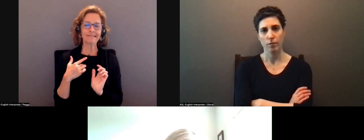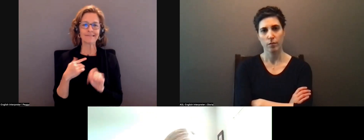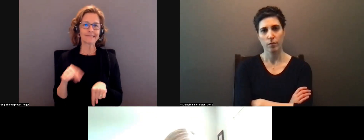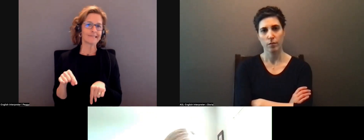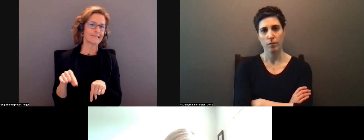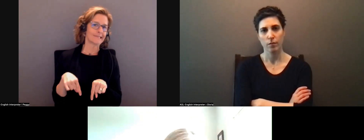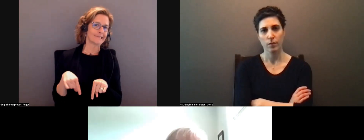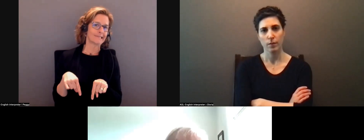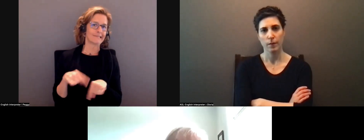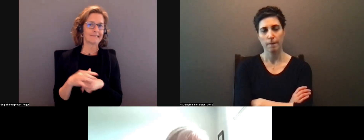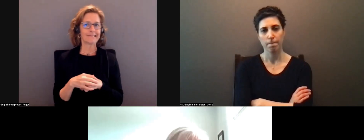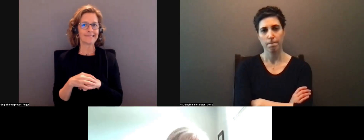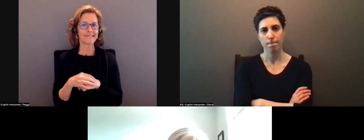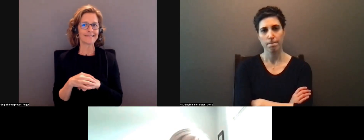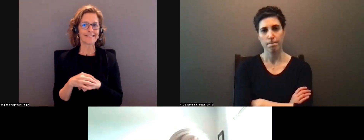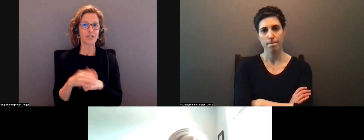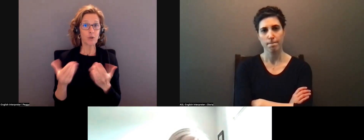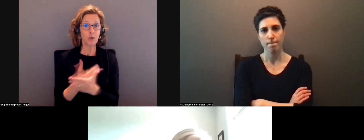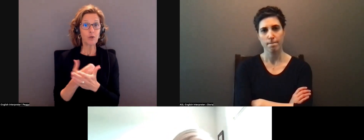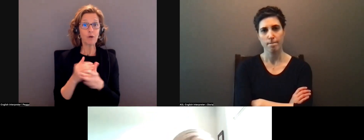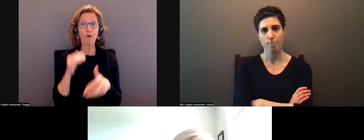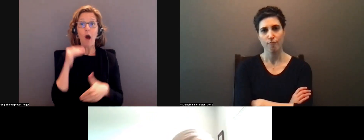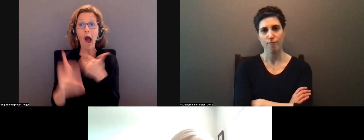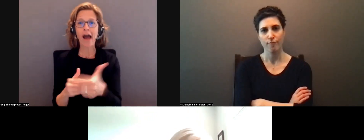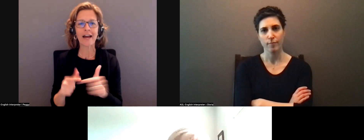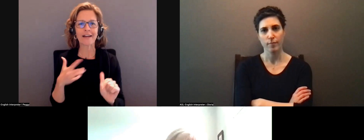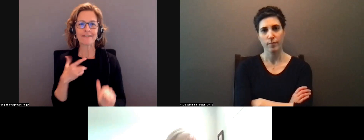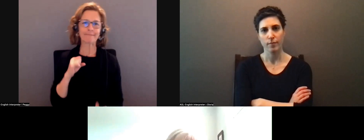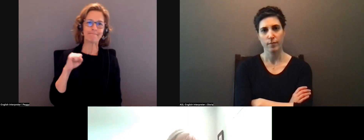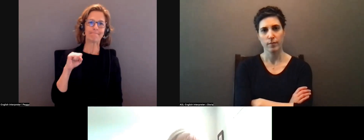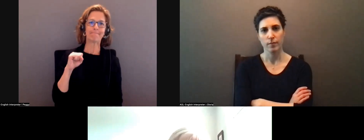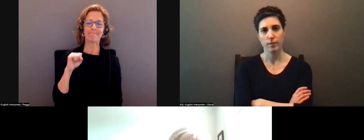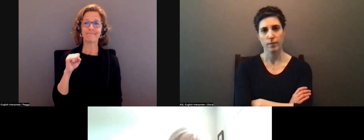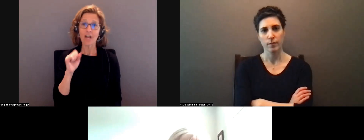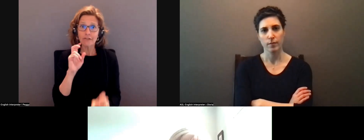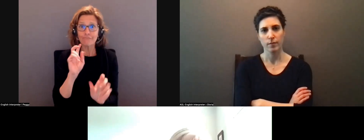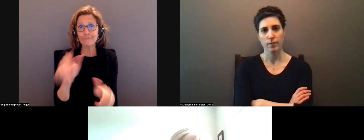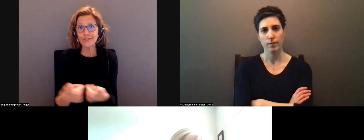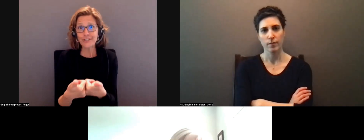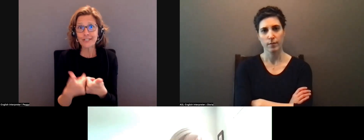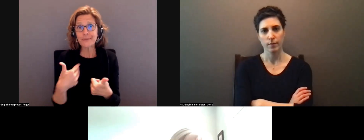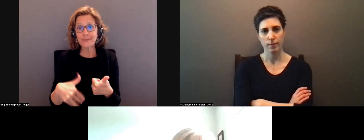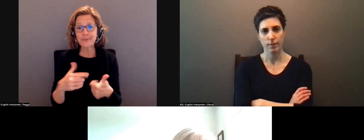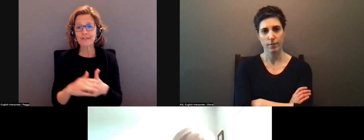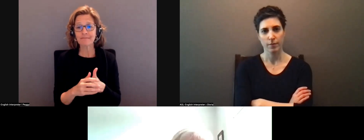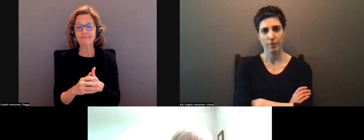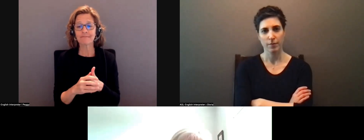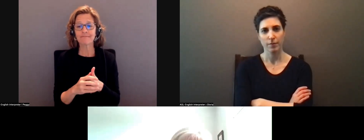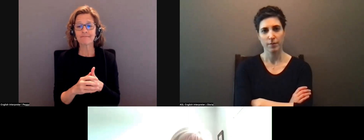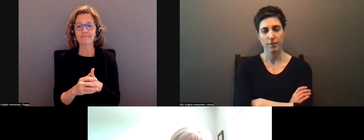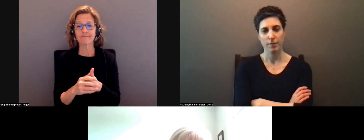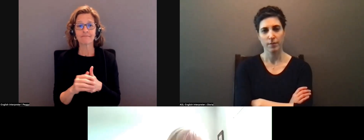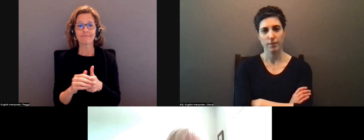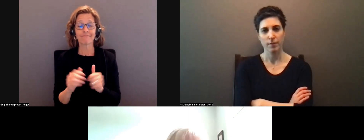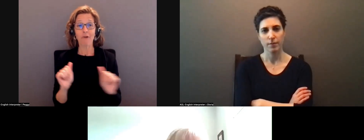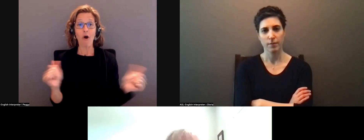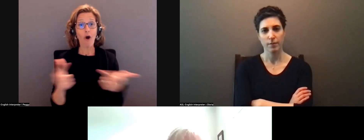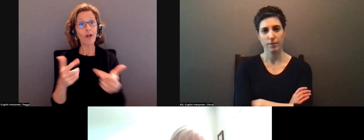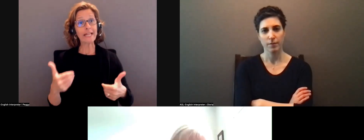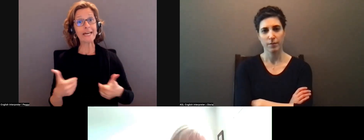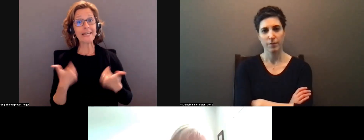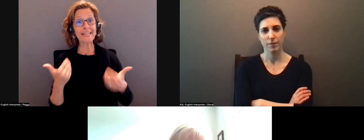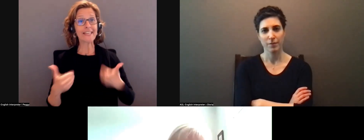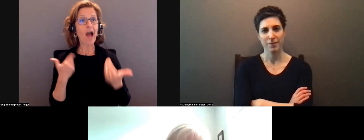technology and trying new technologies. It's difficult. We're not all super young. We're not